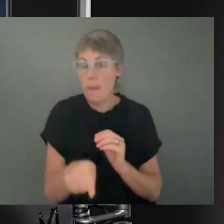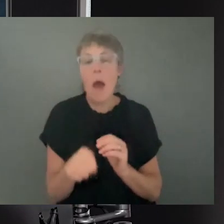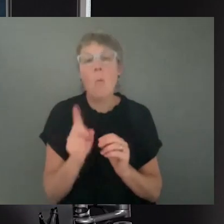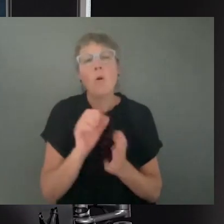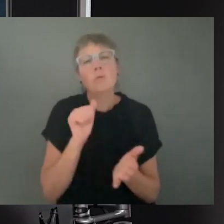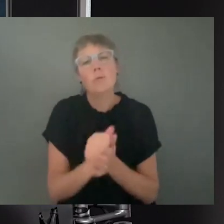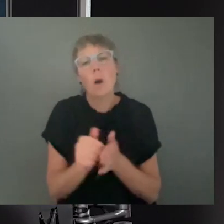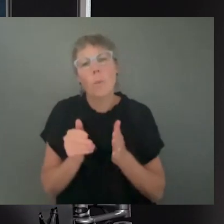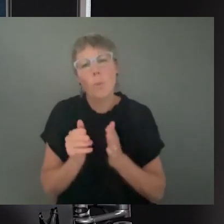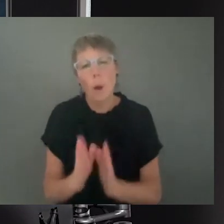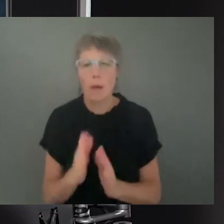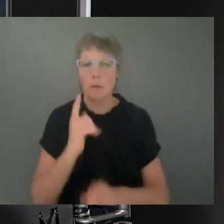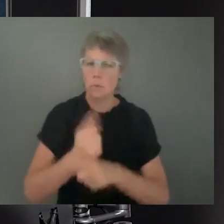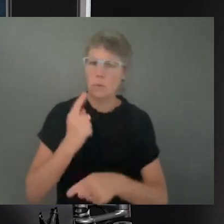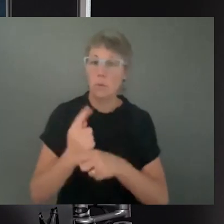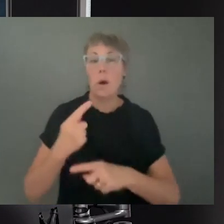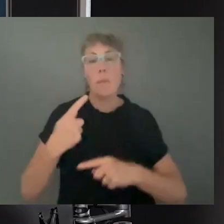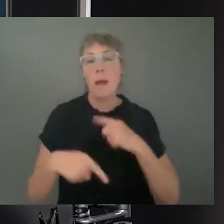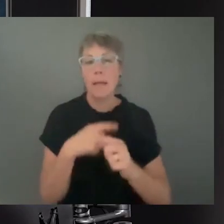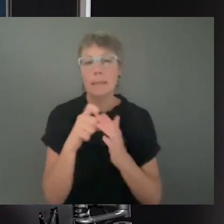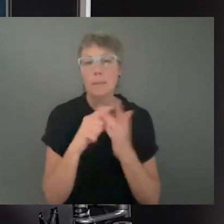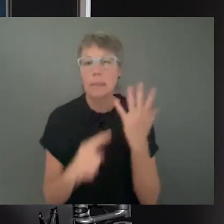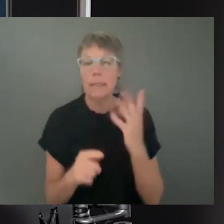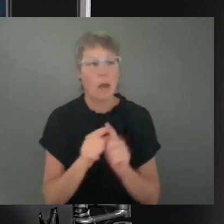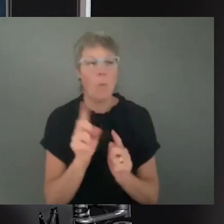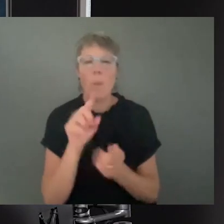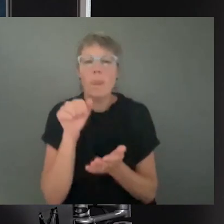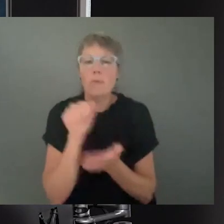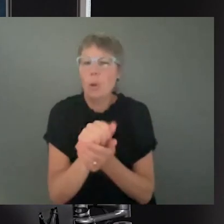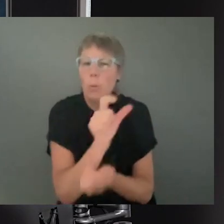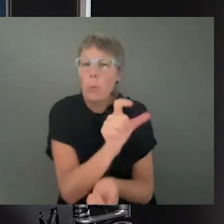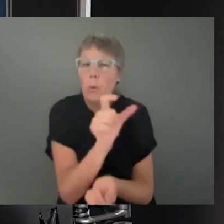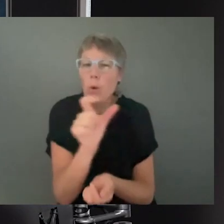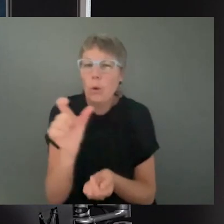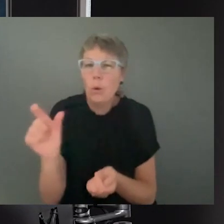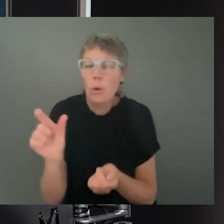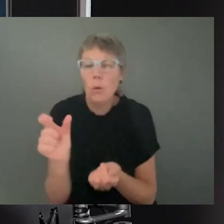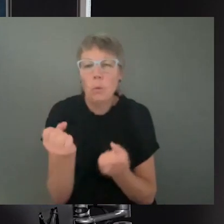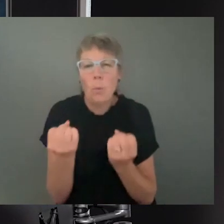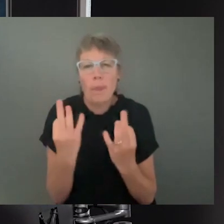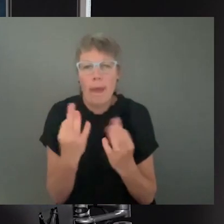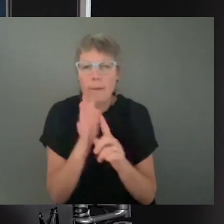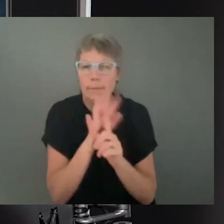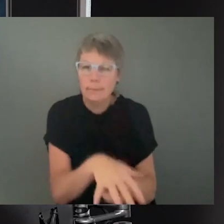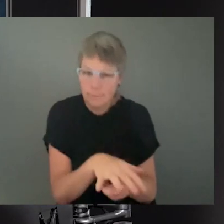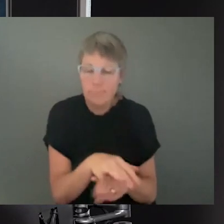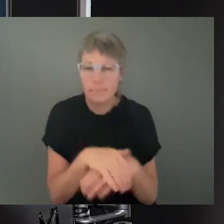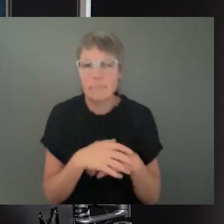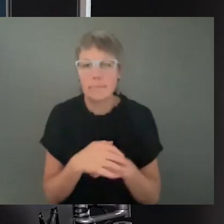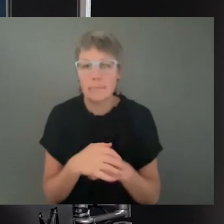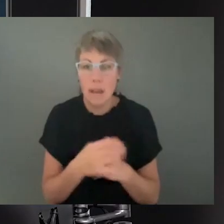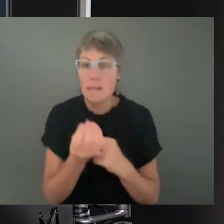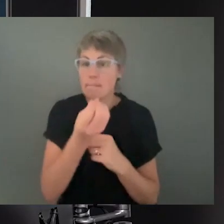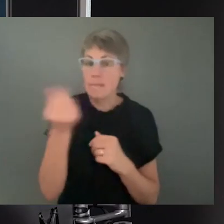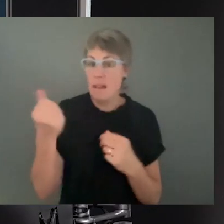talk about, work with, and discuss disability as a really great starting point. There is also companies